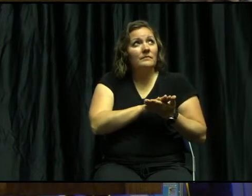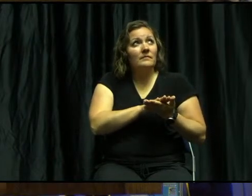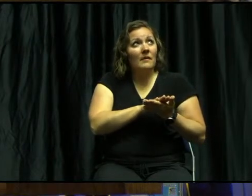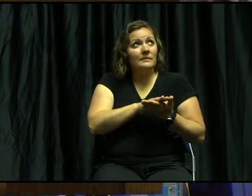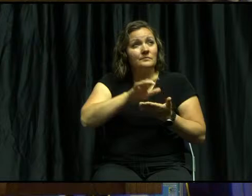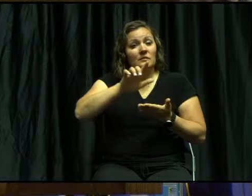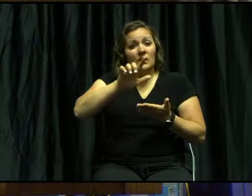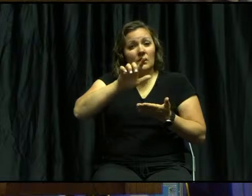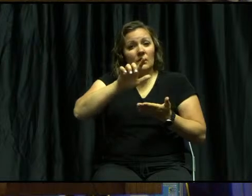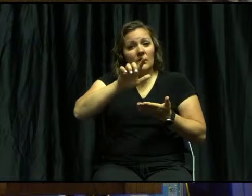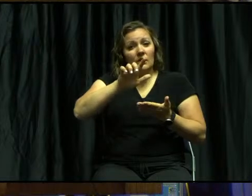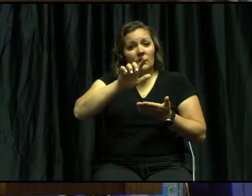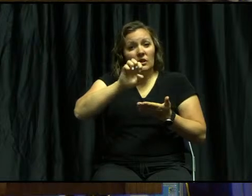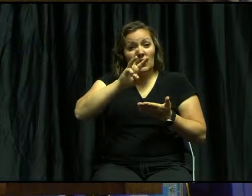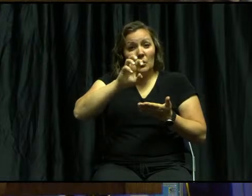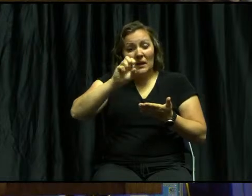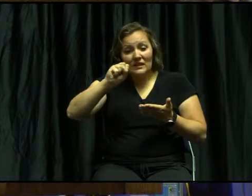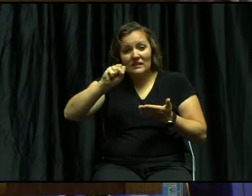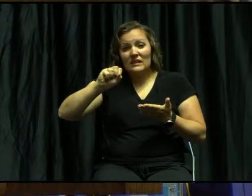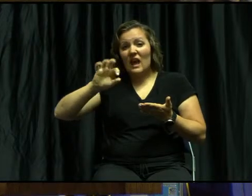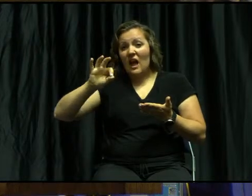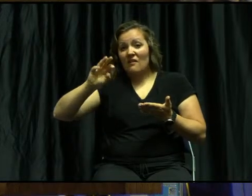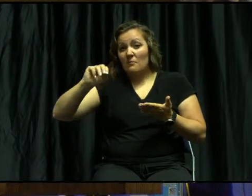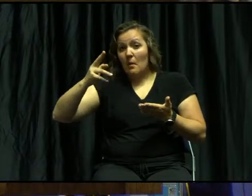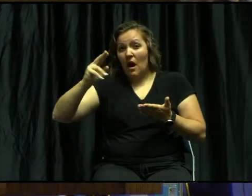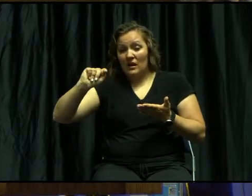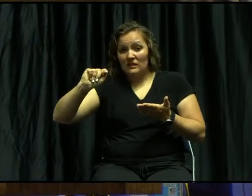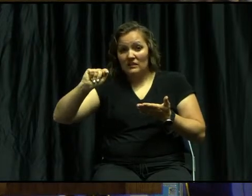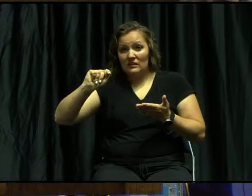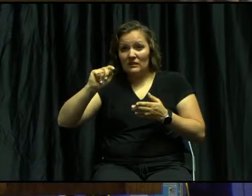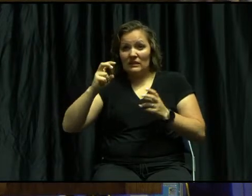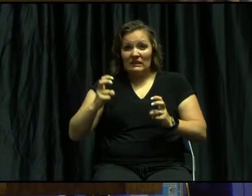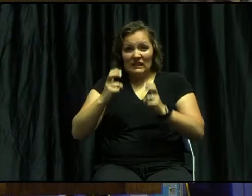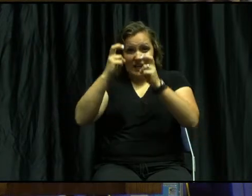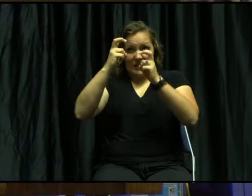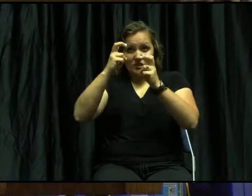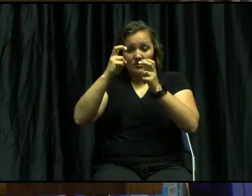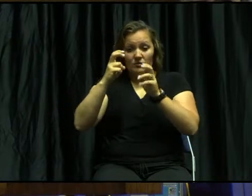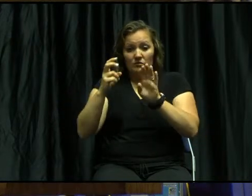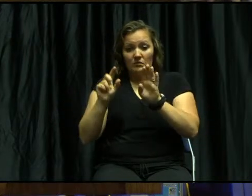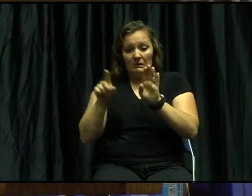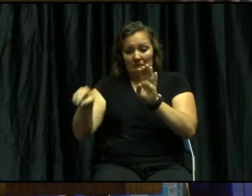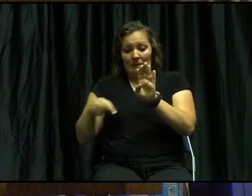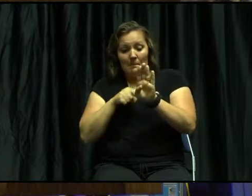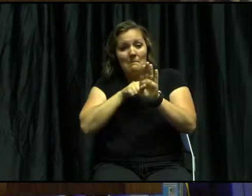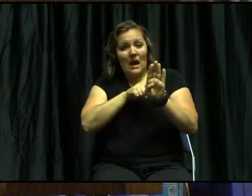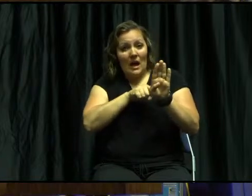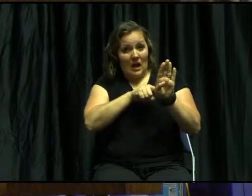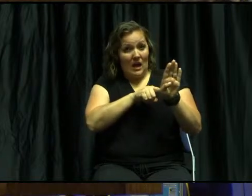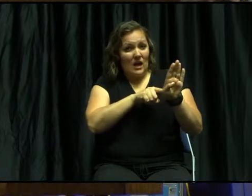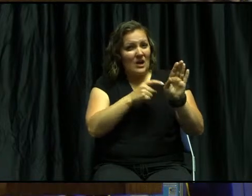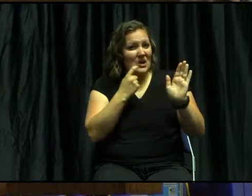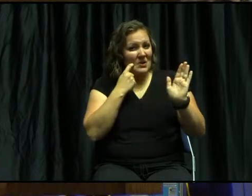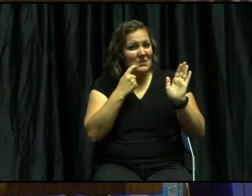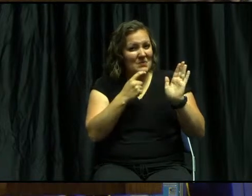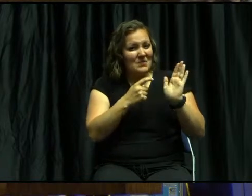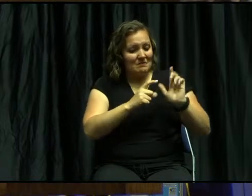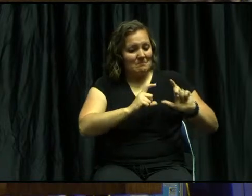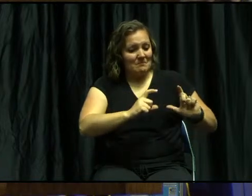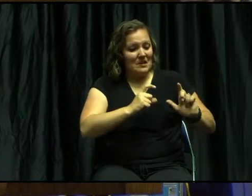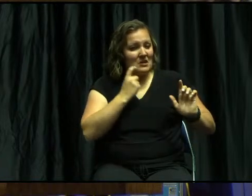the Louis F. Monch statue is a plaque recognizing the high school graduating class from our institution